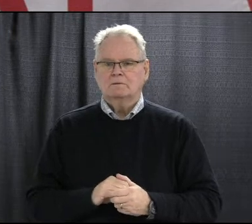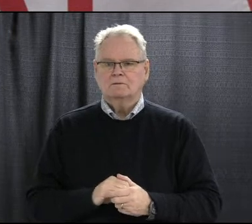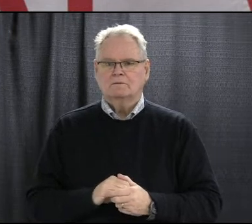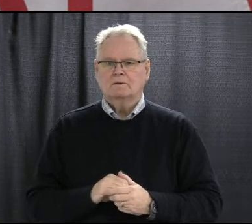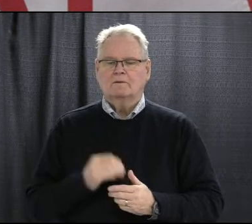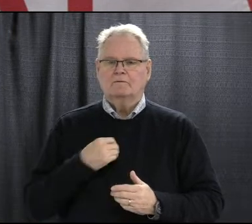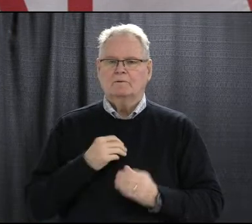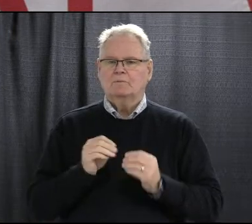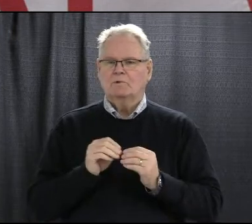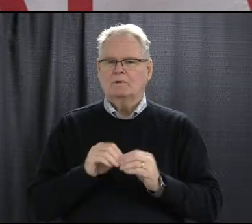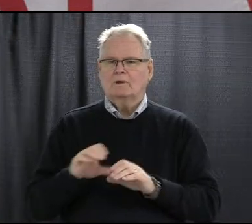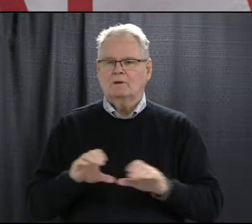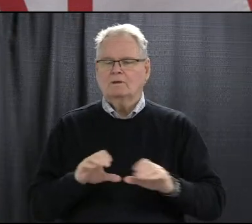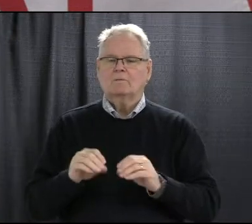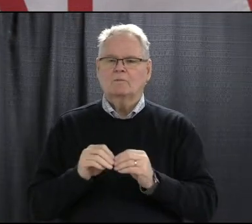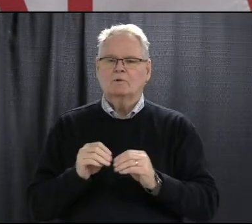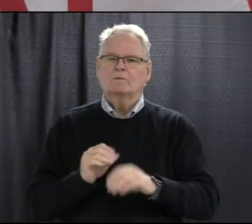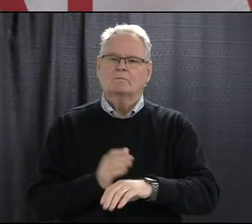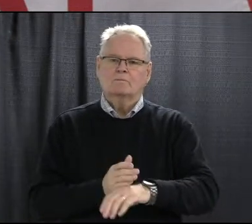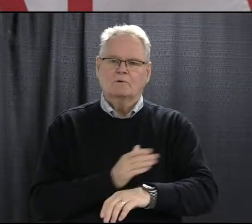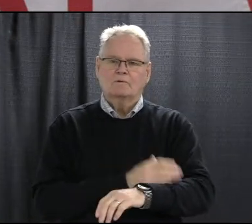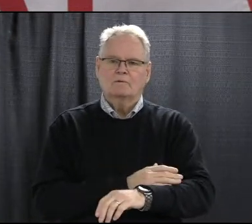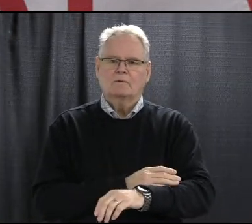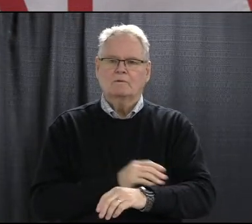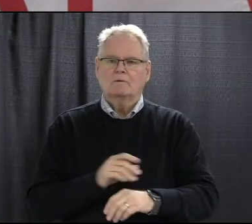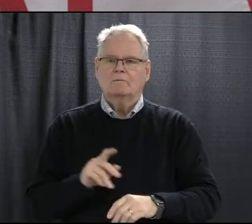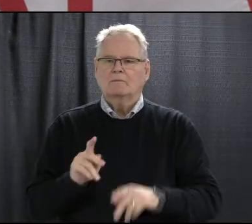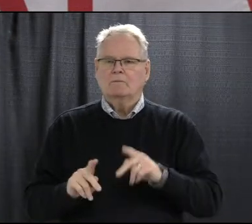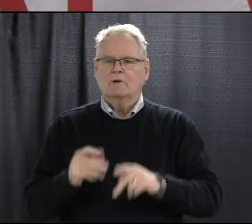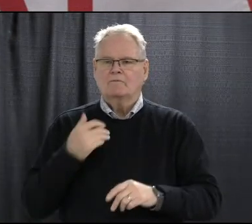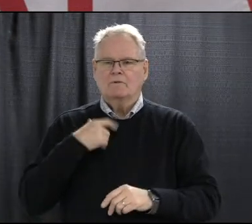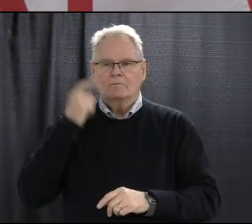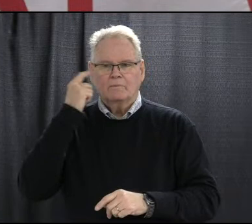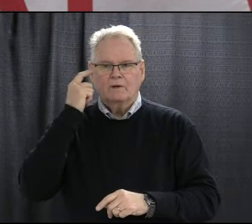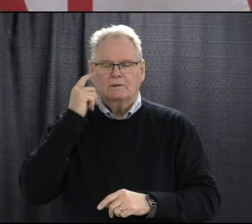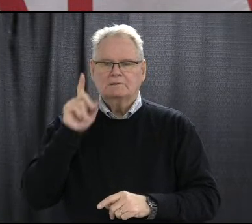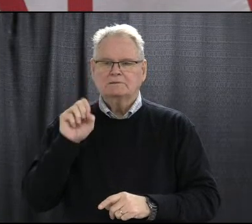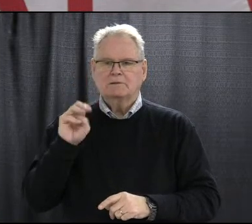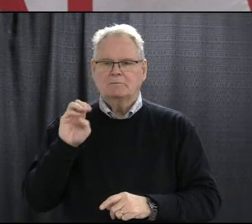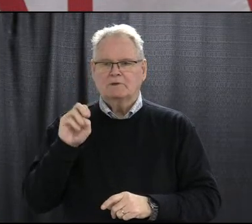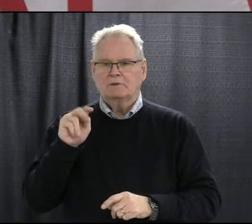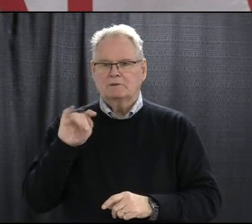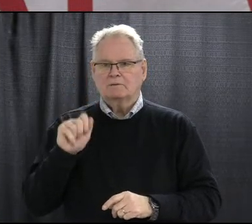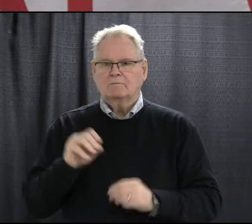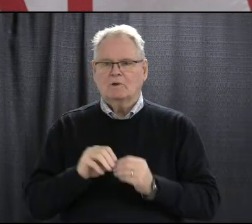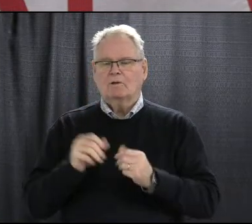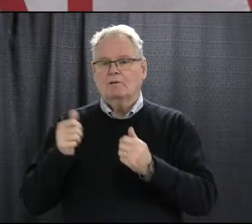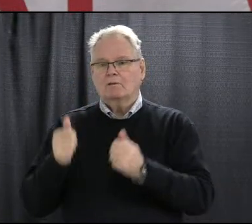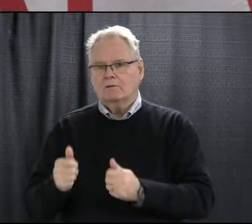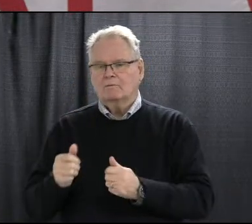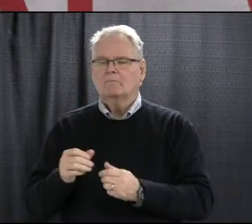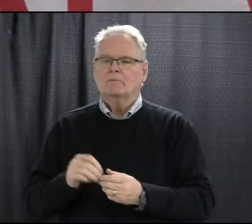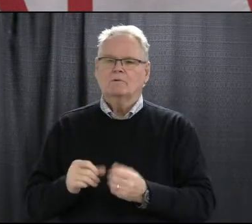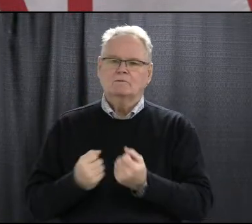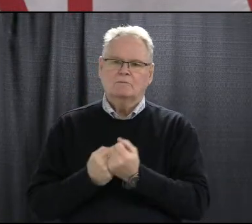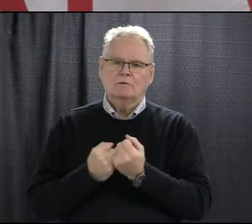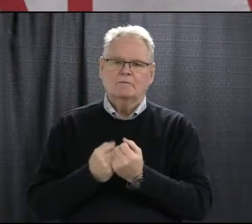with dementia and their care partners. Increased funding for home support